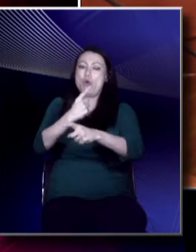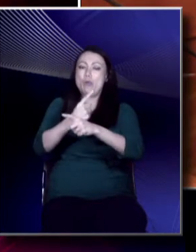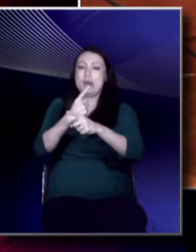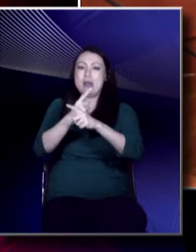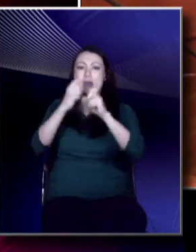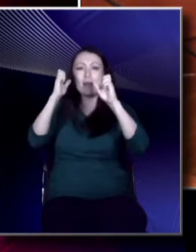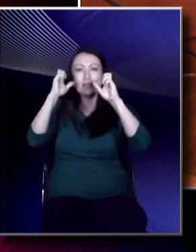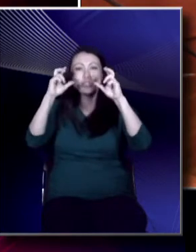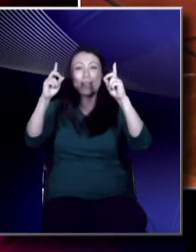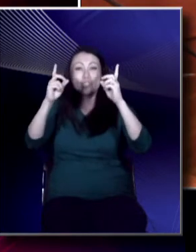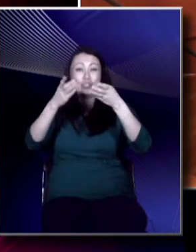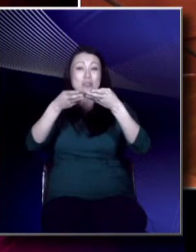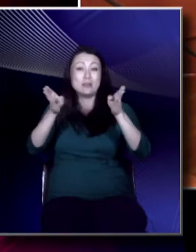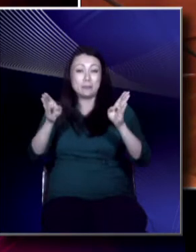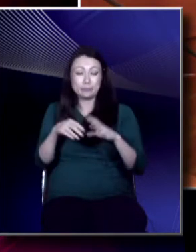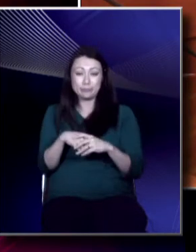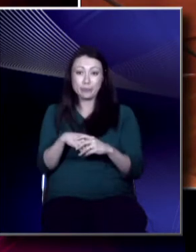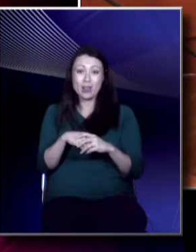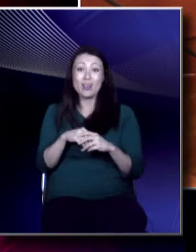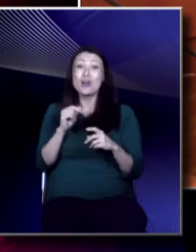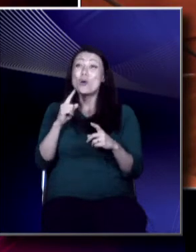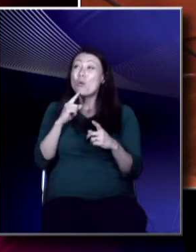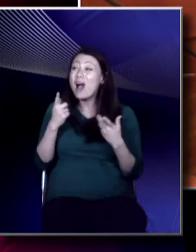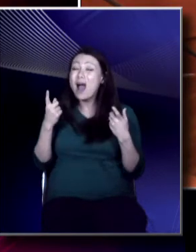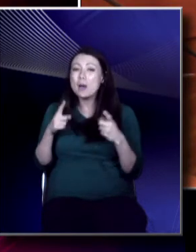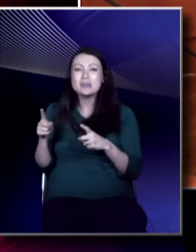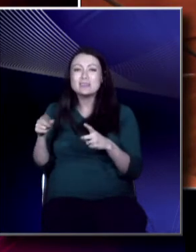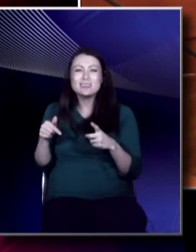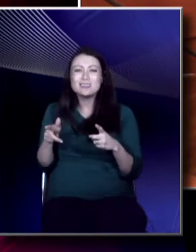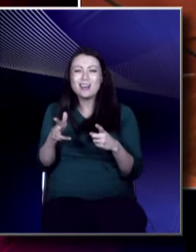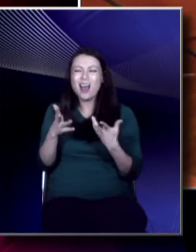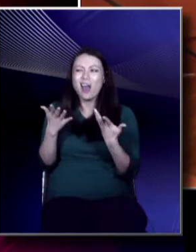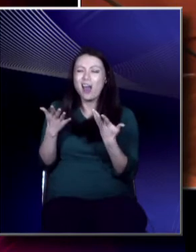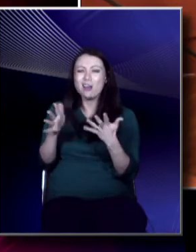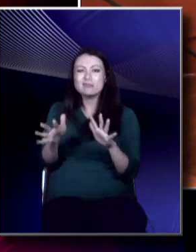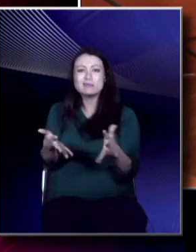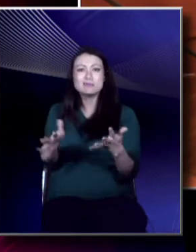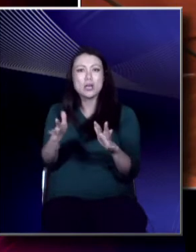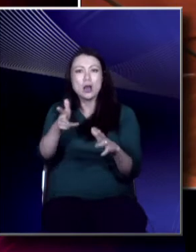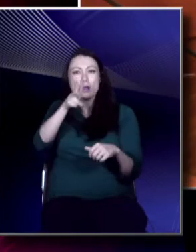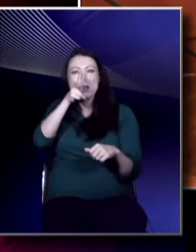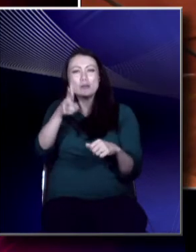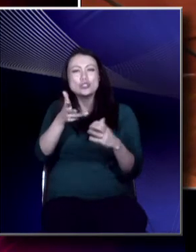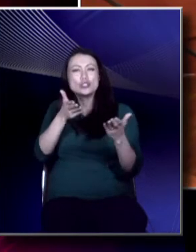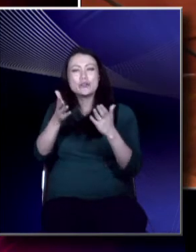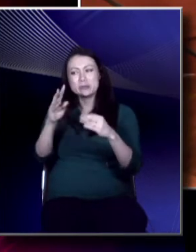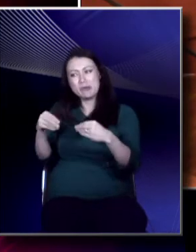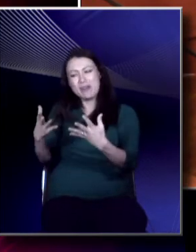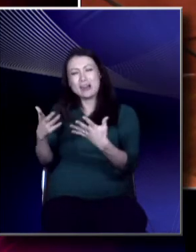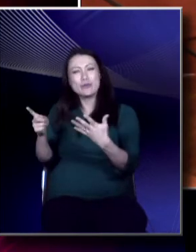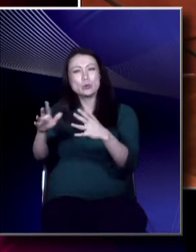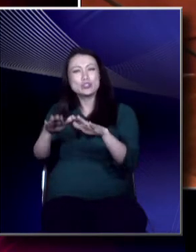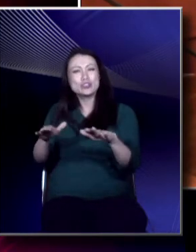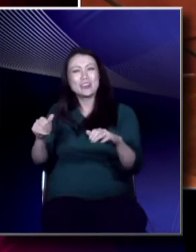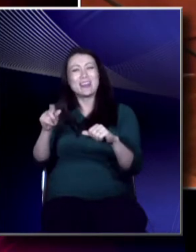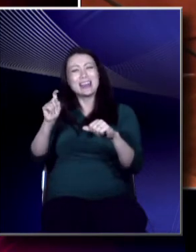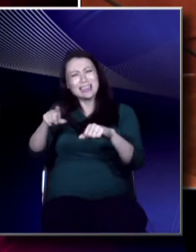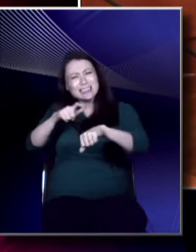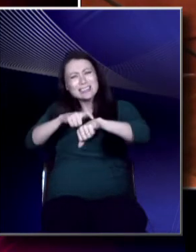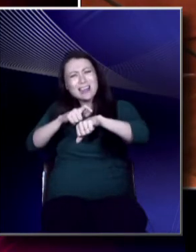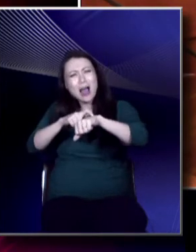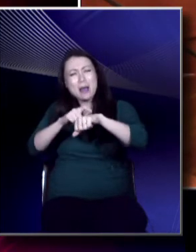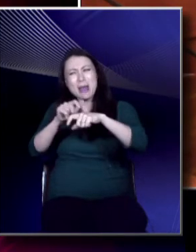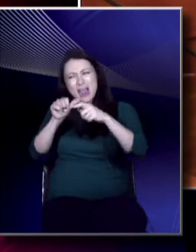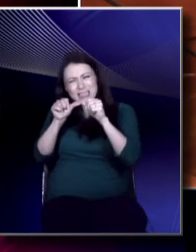education. The result of this is inadequate and poor services being provided to children that need time and consistent repetition to